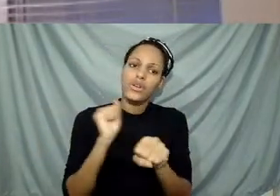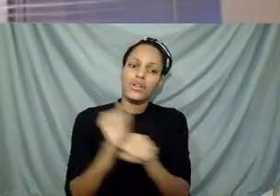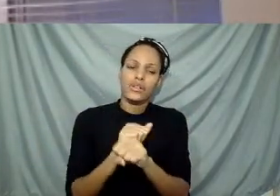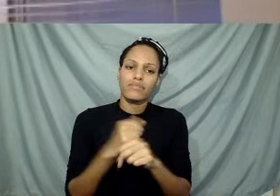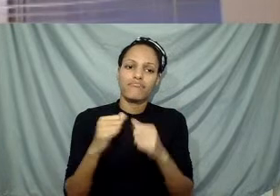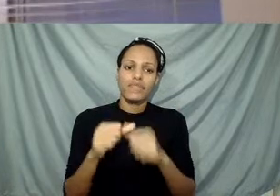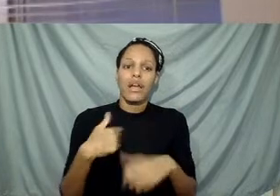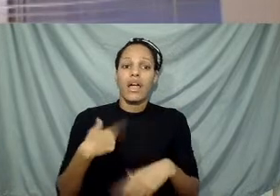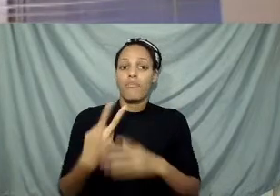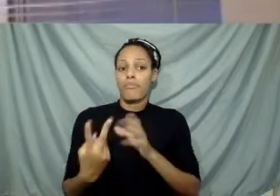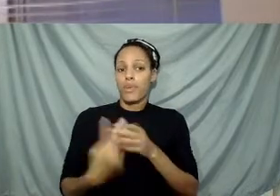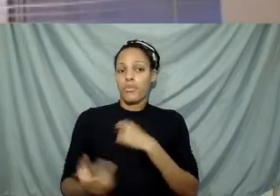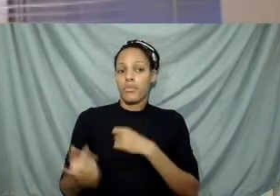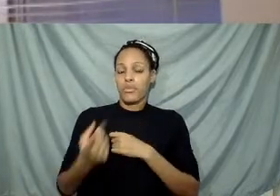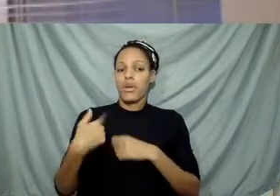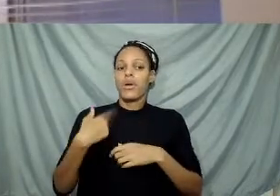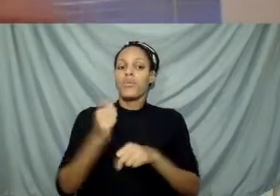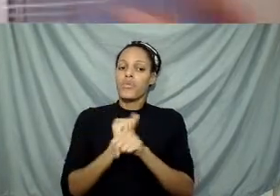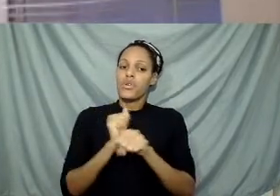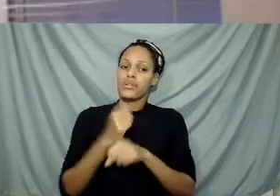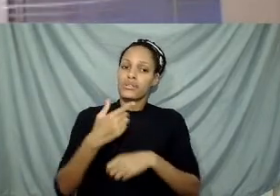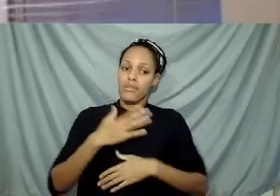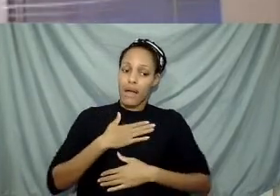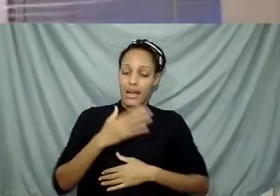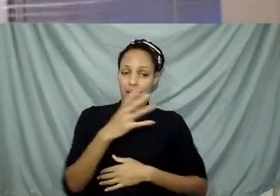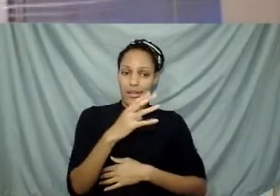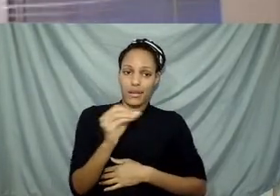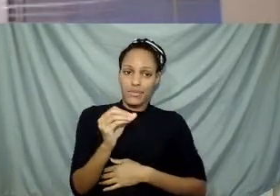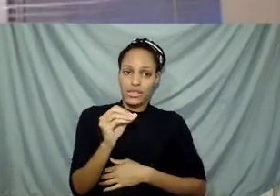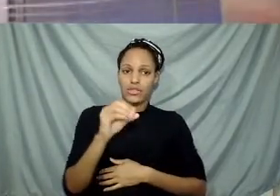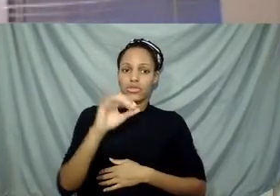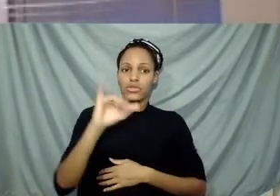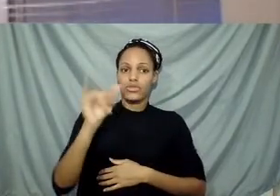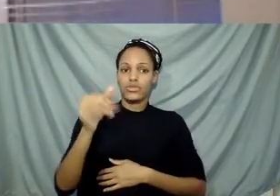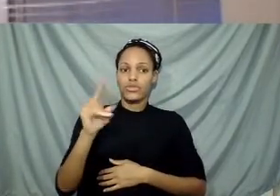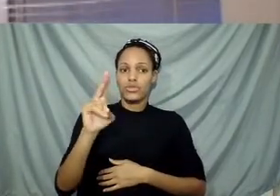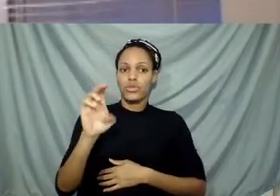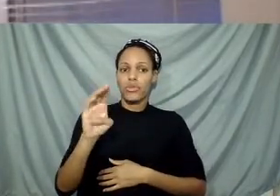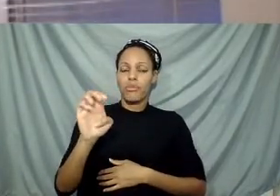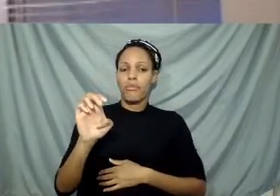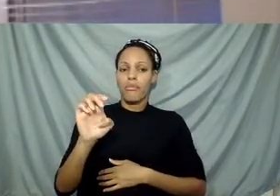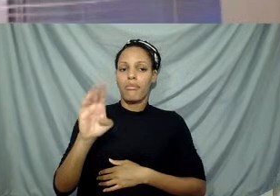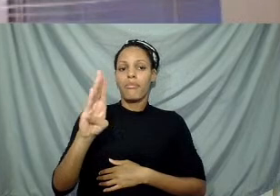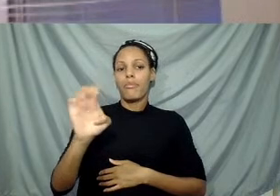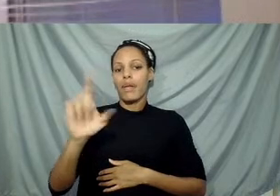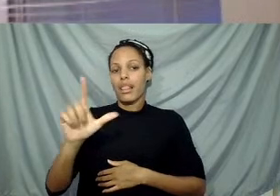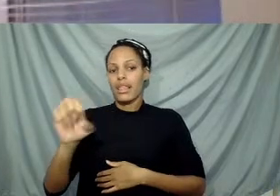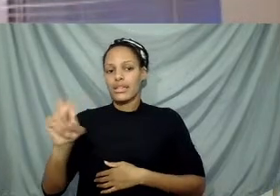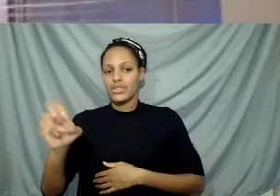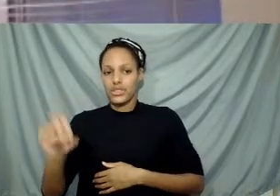Jubilation, aside from just doing her life and having a beautiful daughter named Nia, who's my niece.